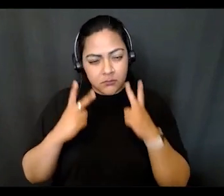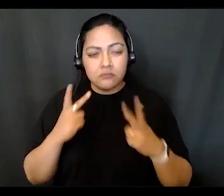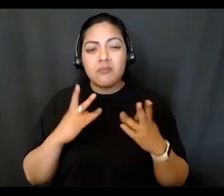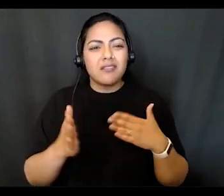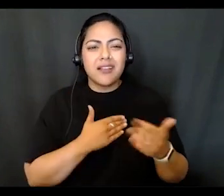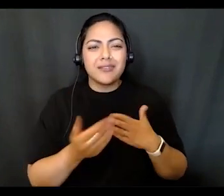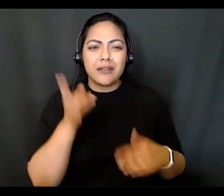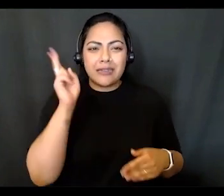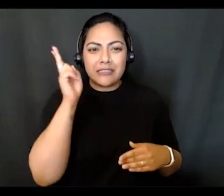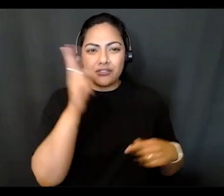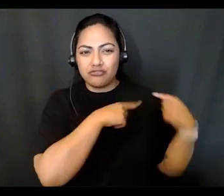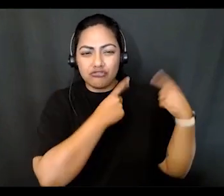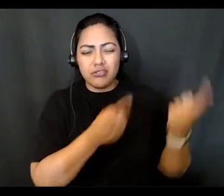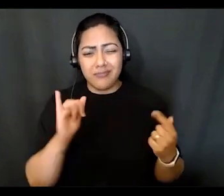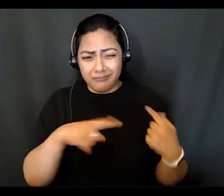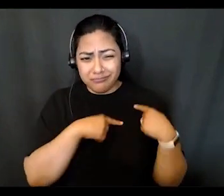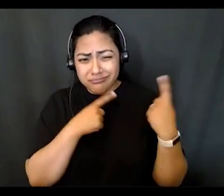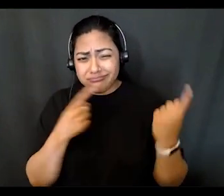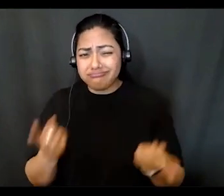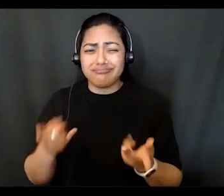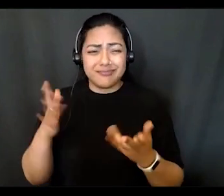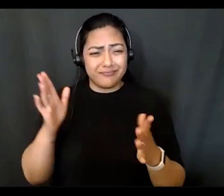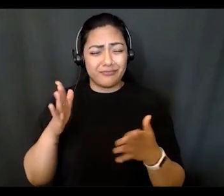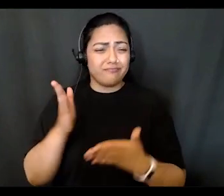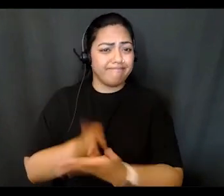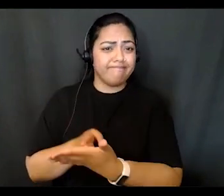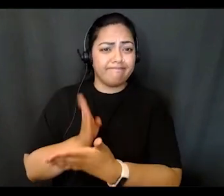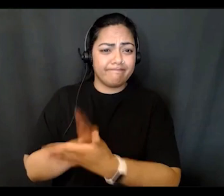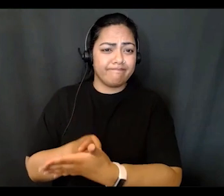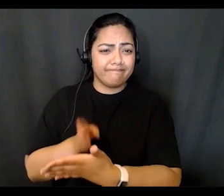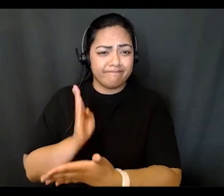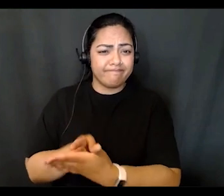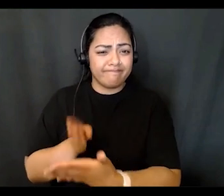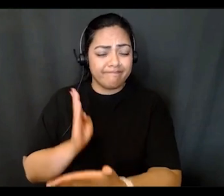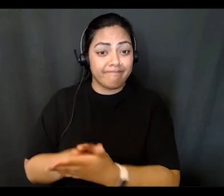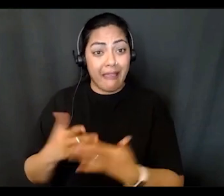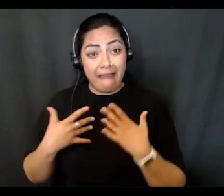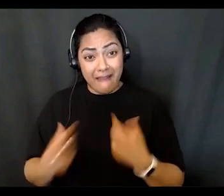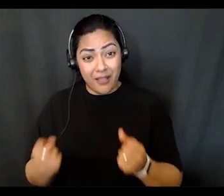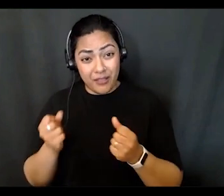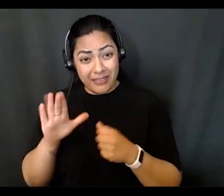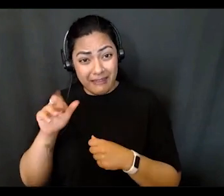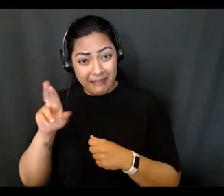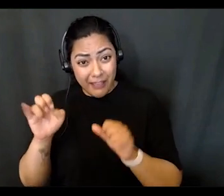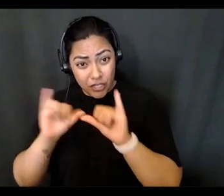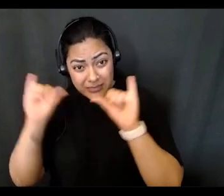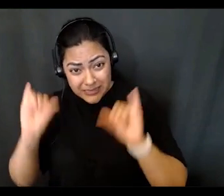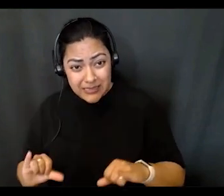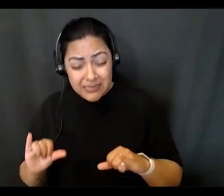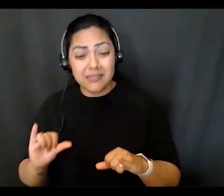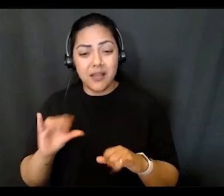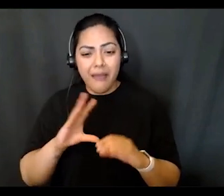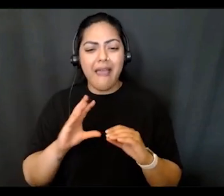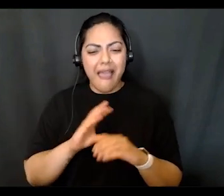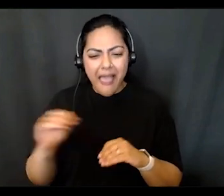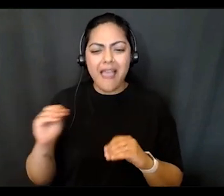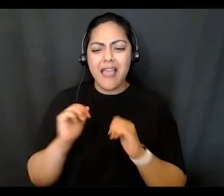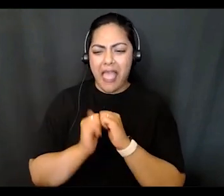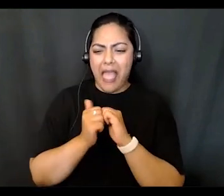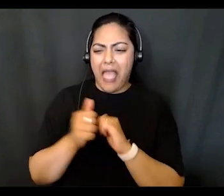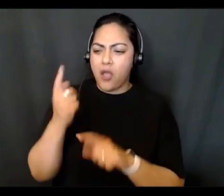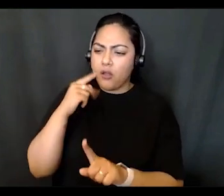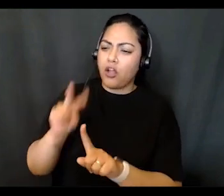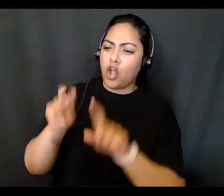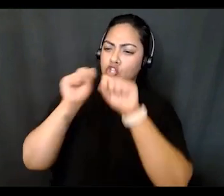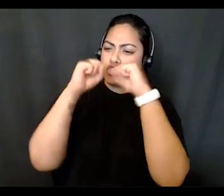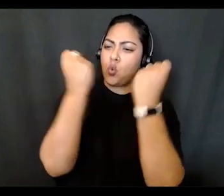And it plays out in the healthcare system and across systems, which all of us in health will frame the social determinants of health. And yet, if